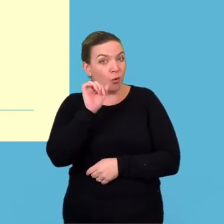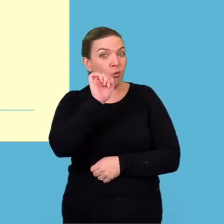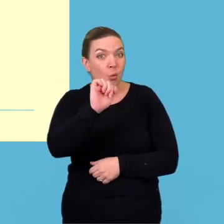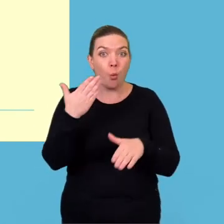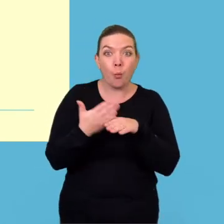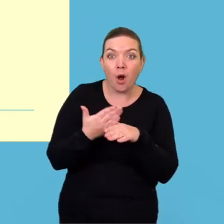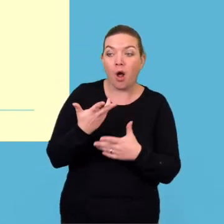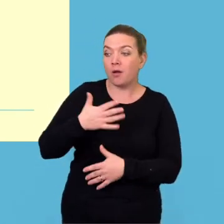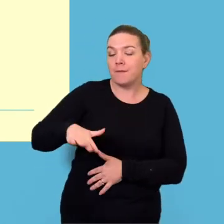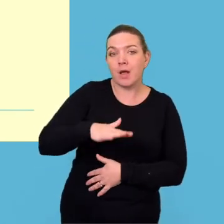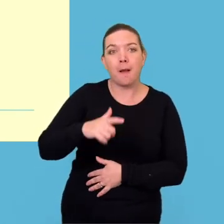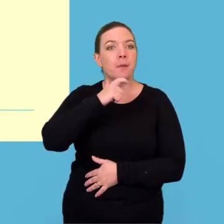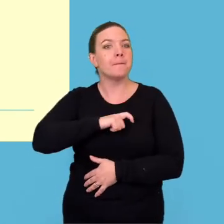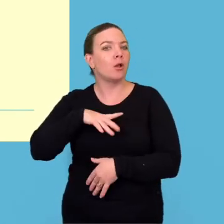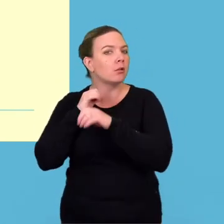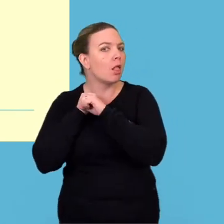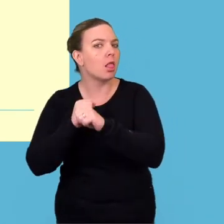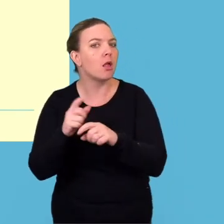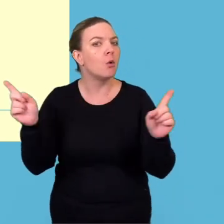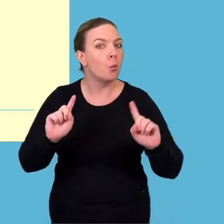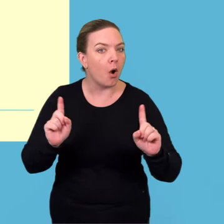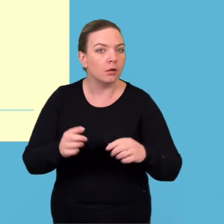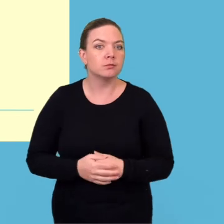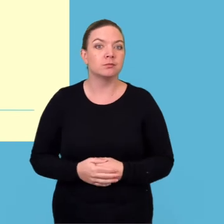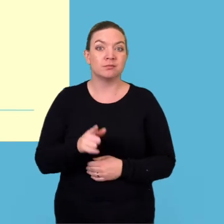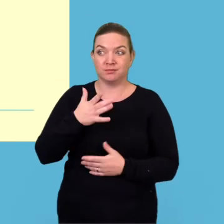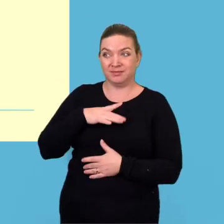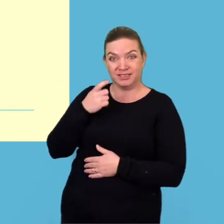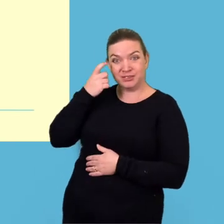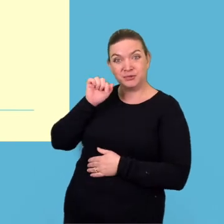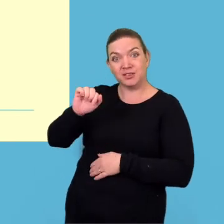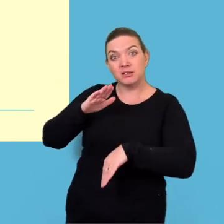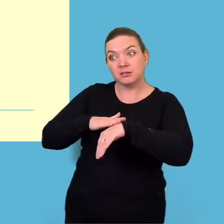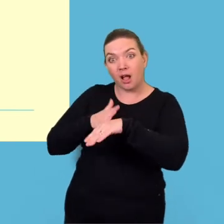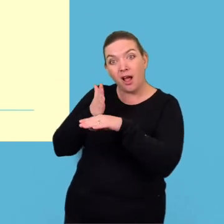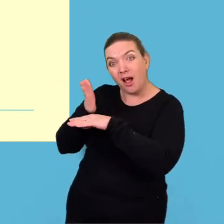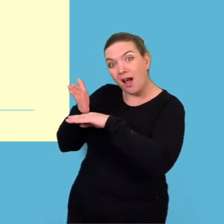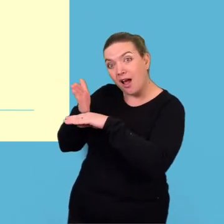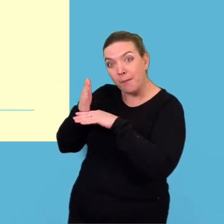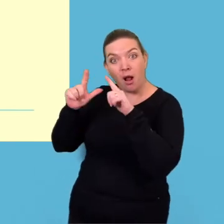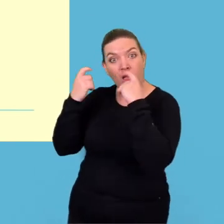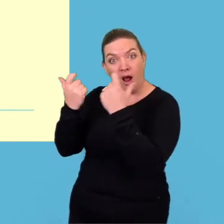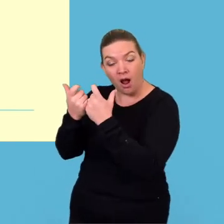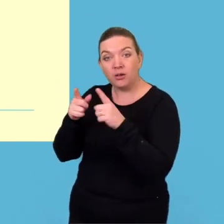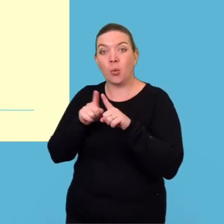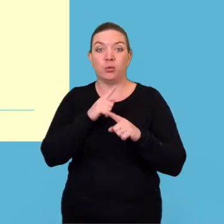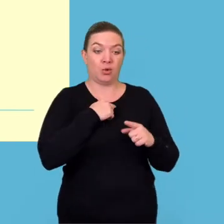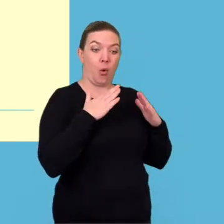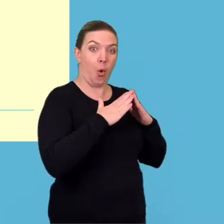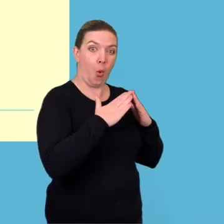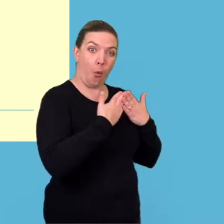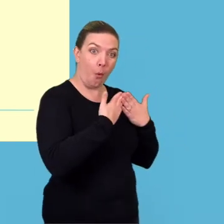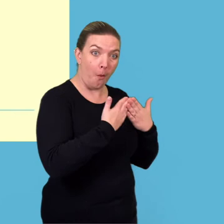personal commitments are. You need to take into account the time commitment for attending classes, as well as undertaking study